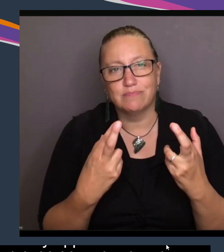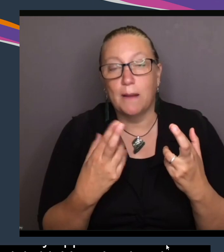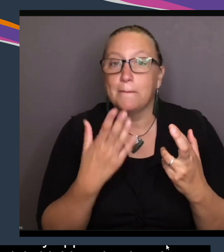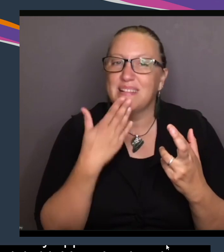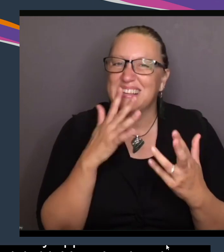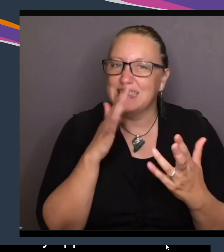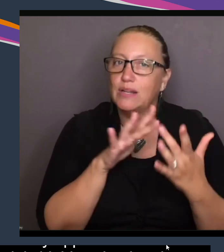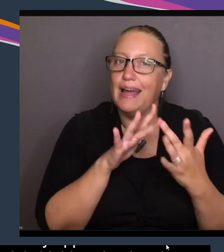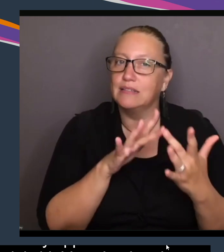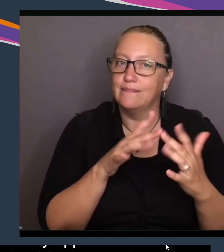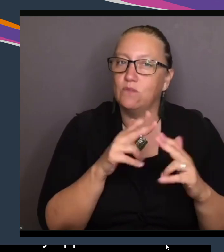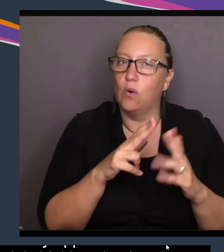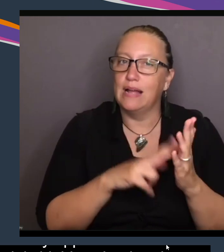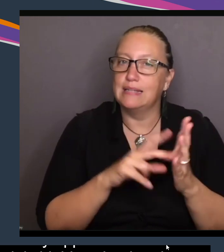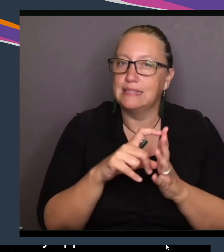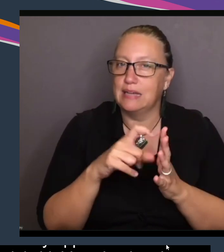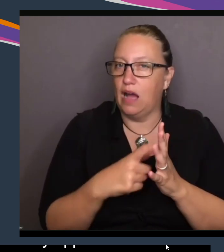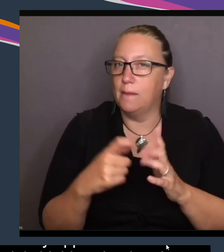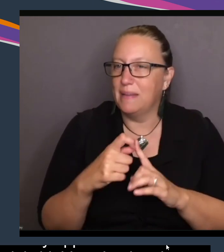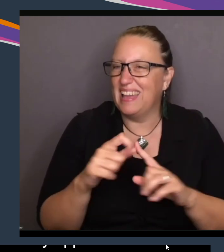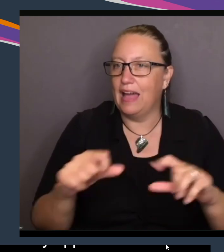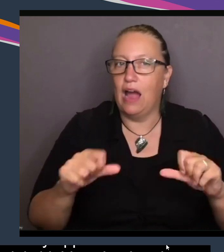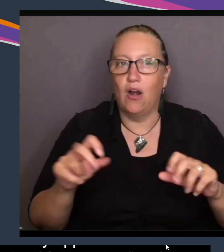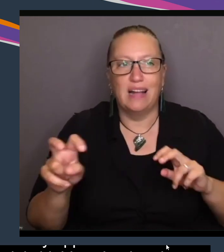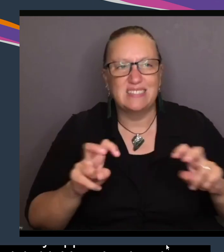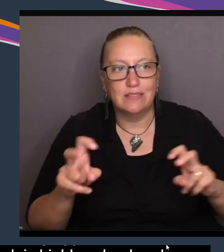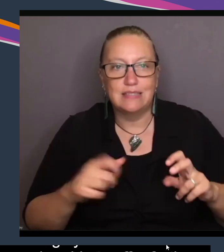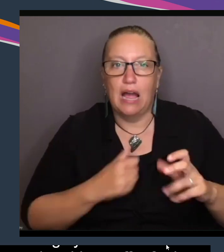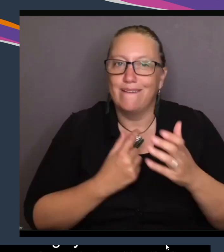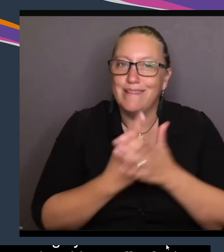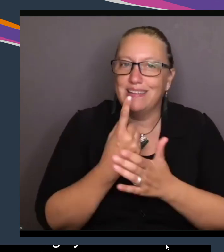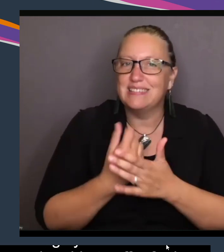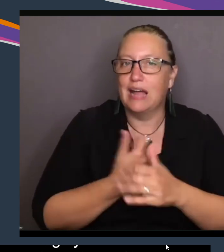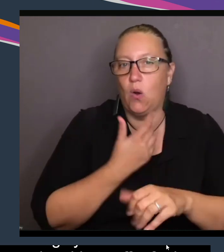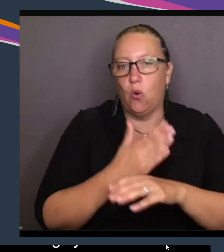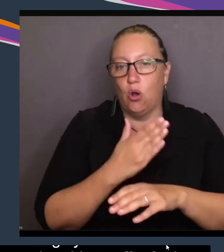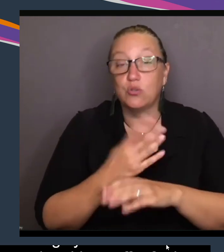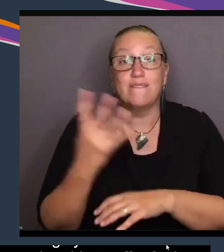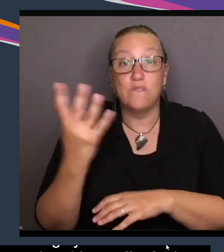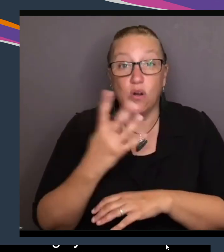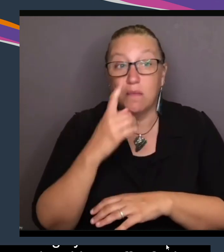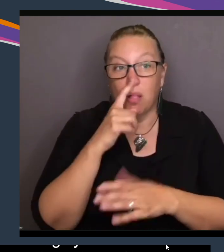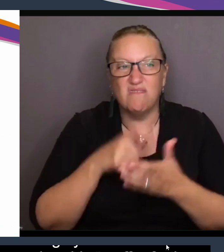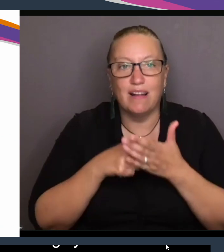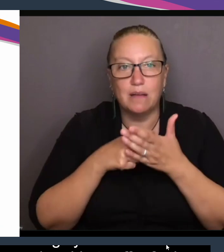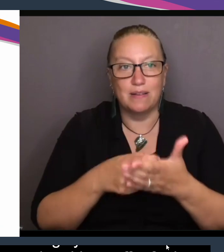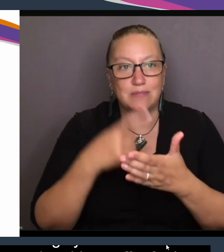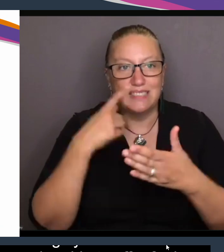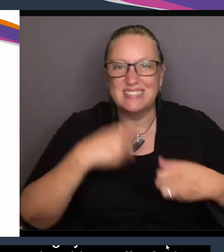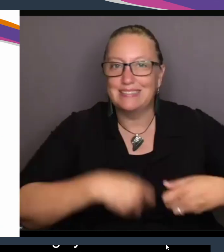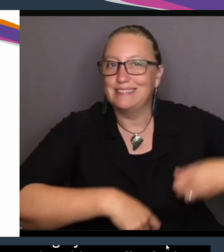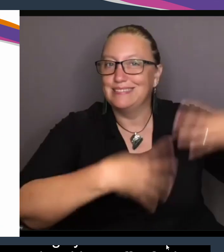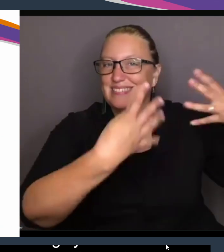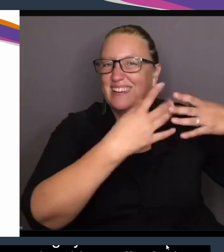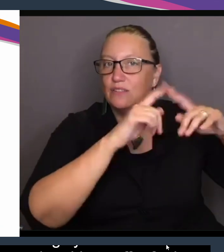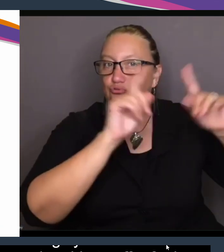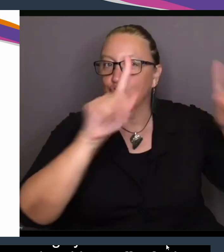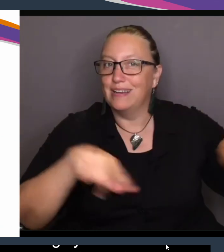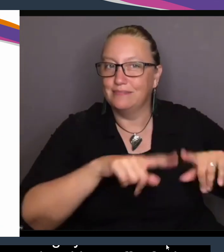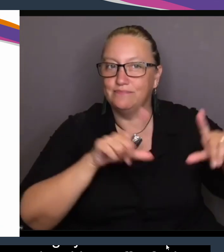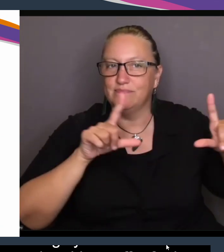the NDRP, our activities, events and work. So on screen, I'm delighted to